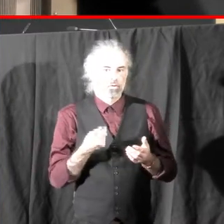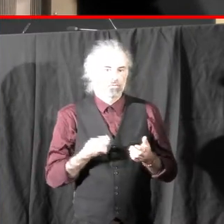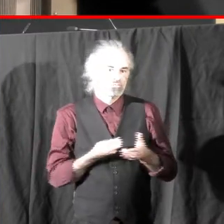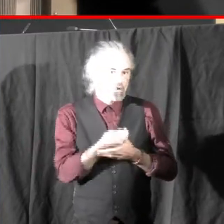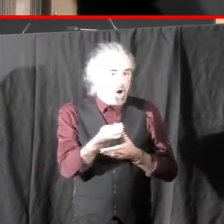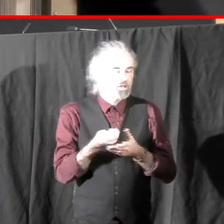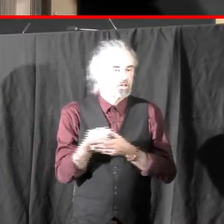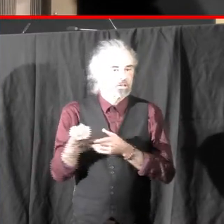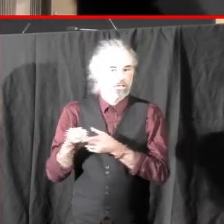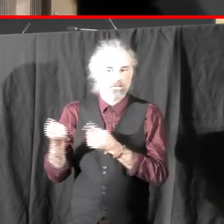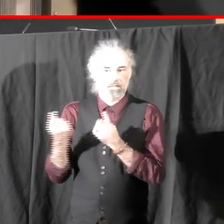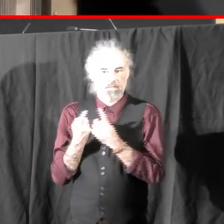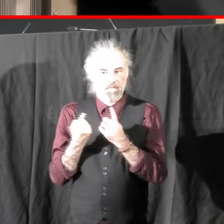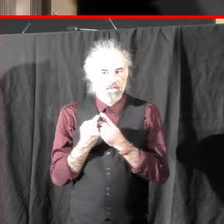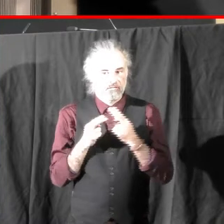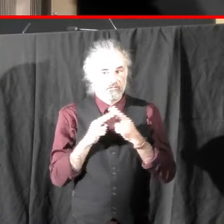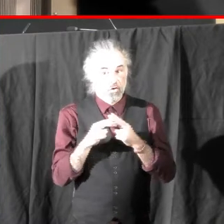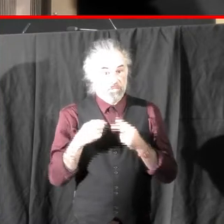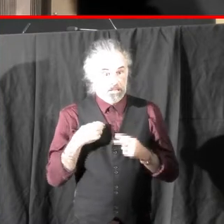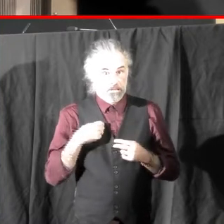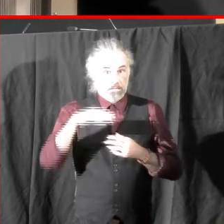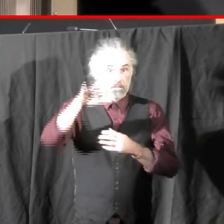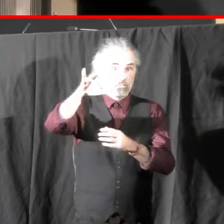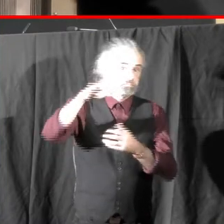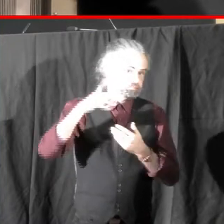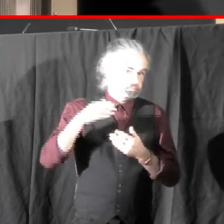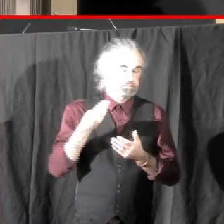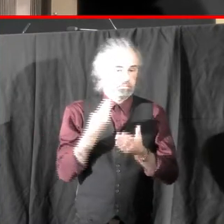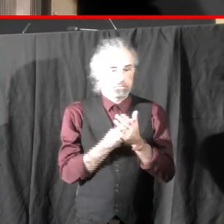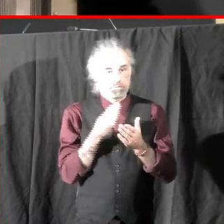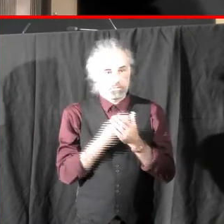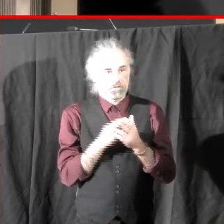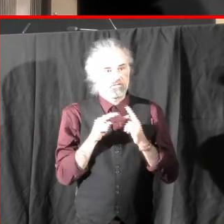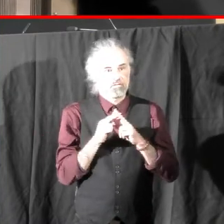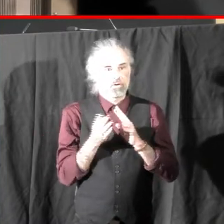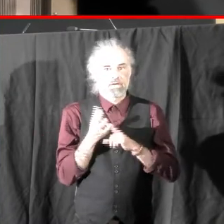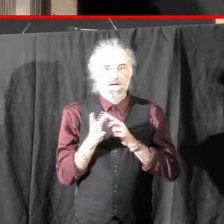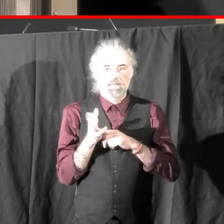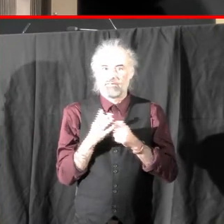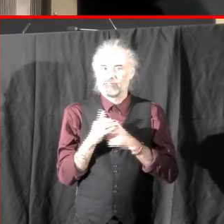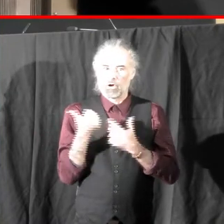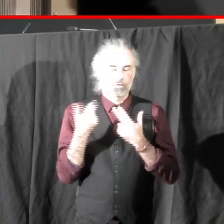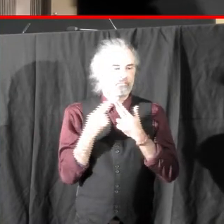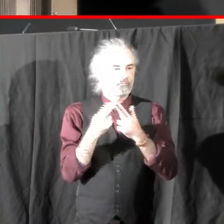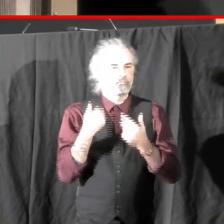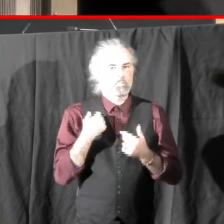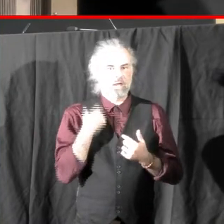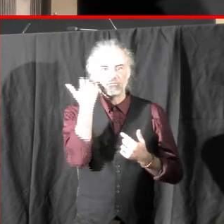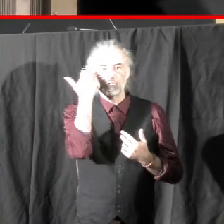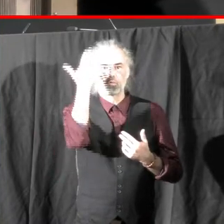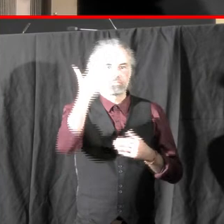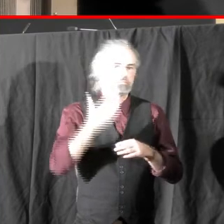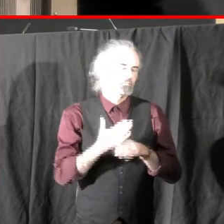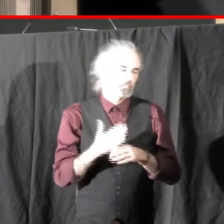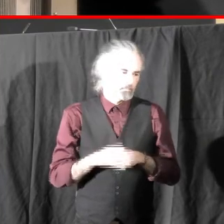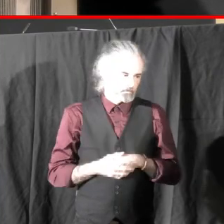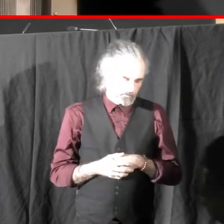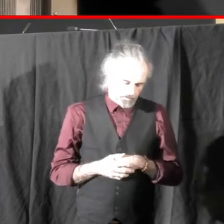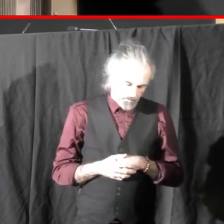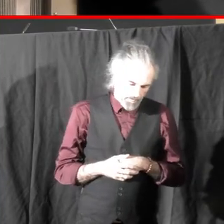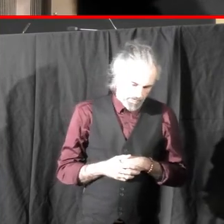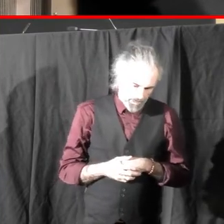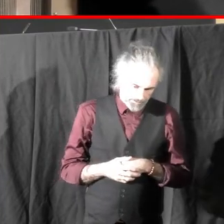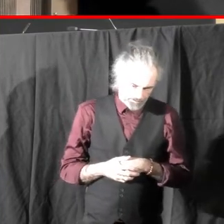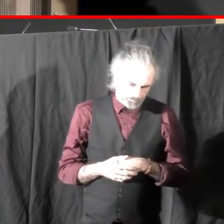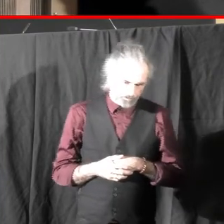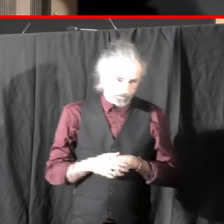for me to get something in nature right now is such a good thing for my career. I can't tell you, you know, because the guy